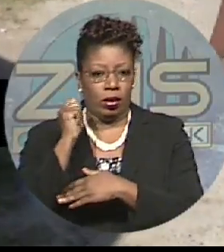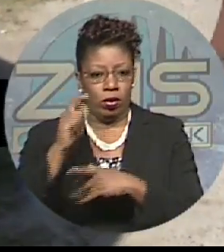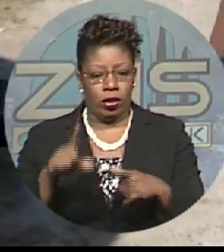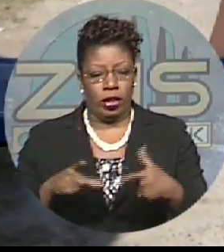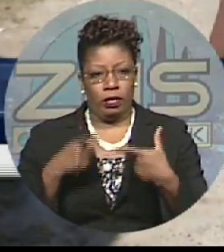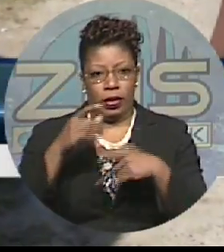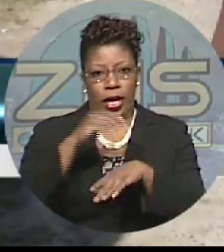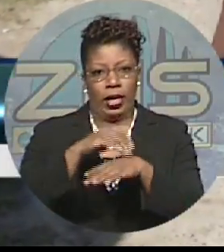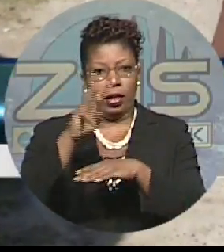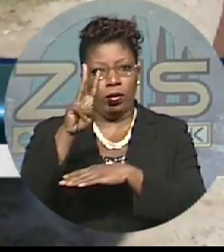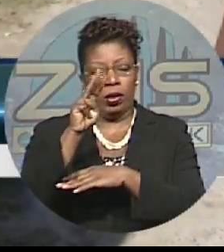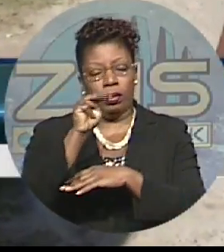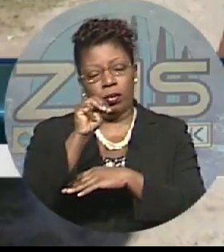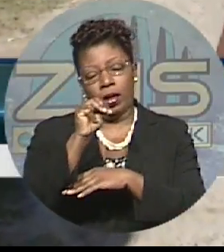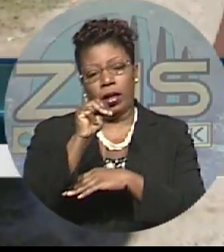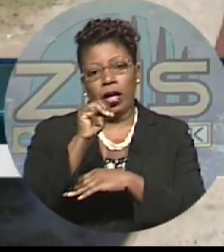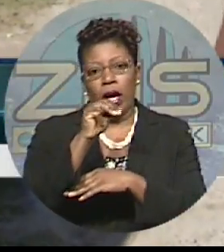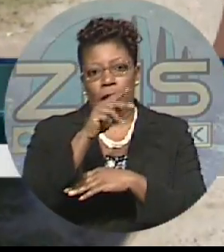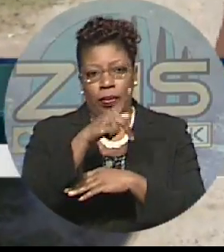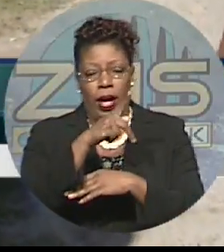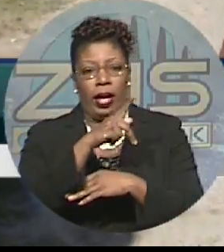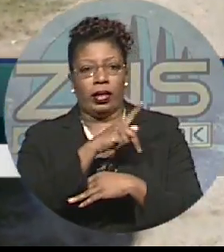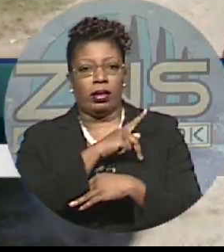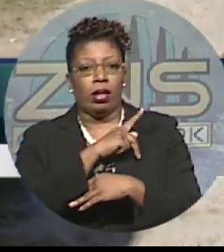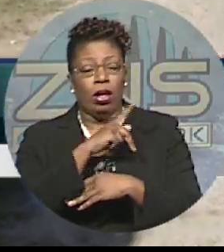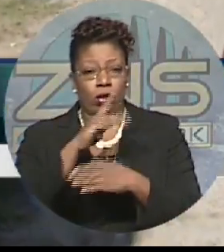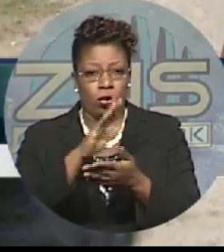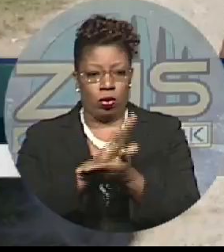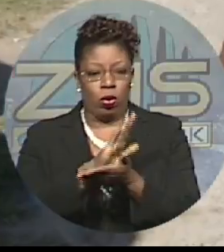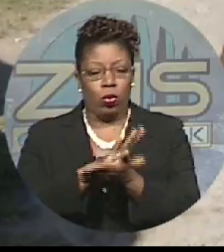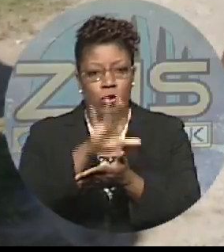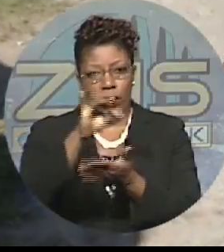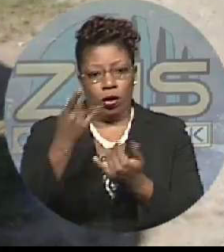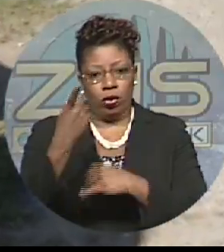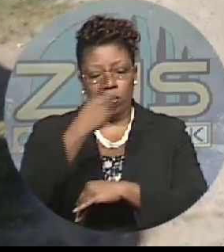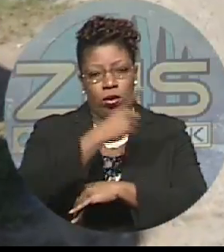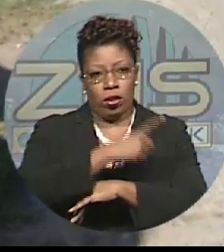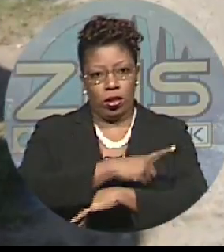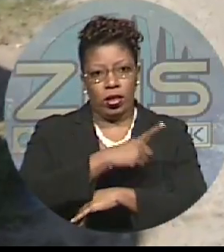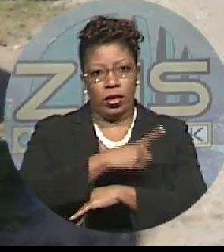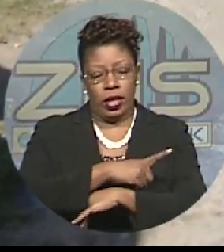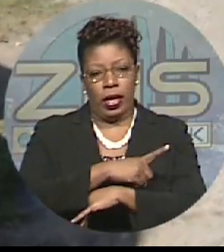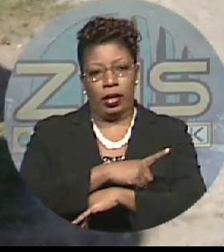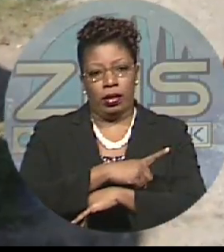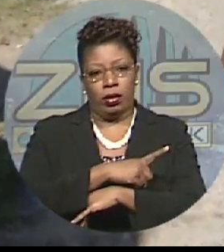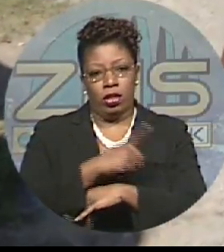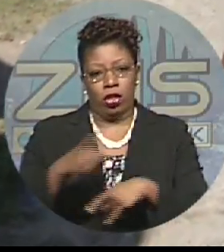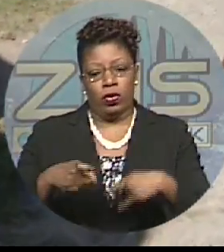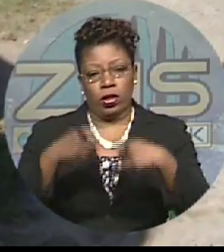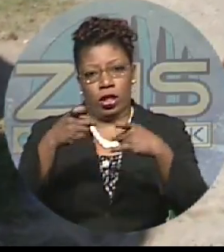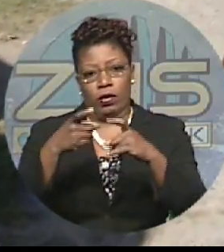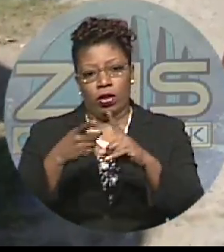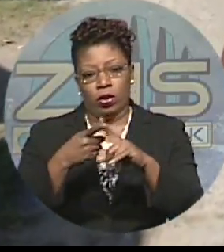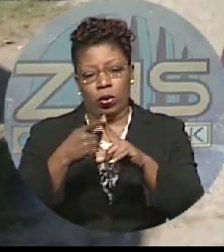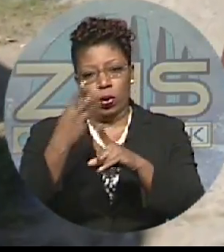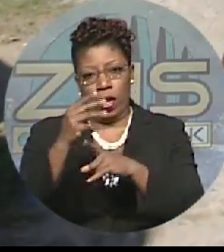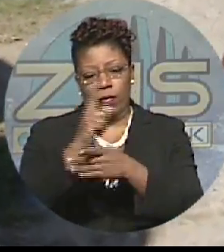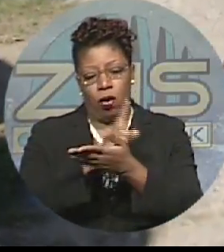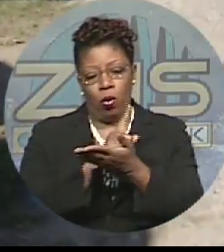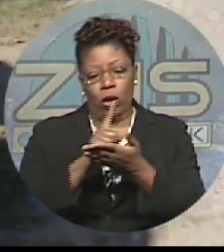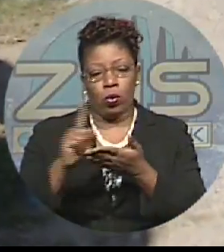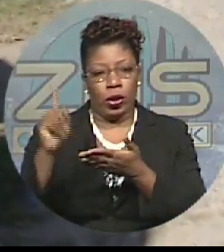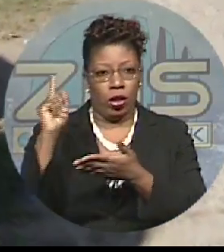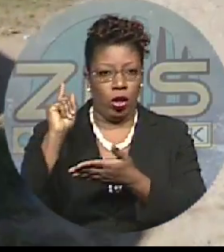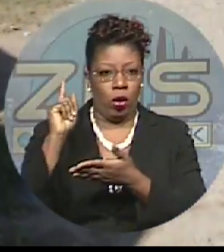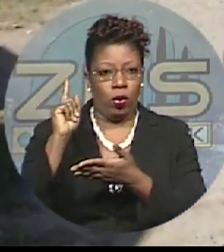at the Willimae Pratt Home for Girls was found today after only being a ward of the state for a week. Her lifeless body was found